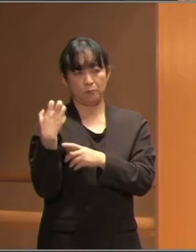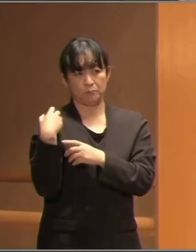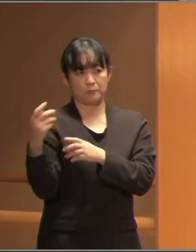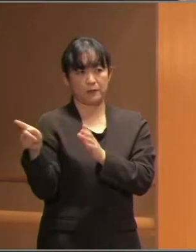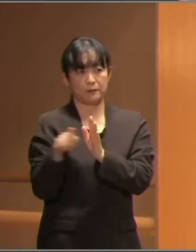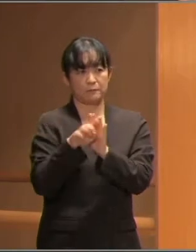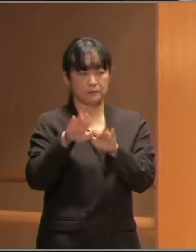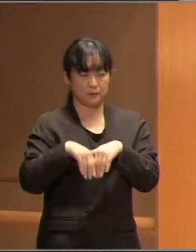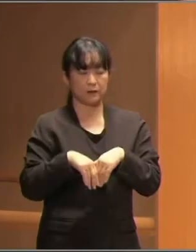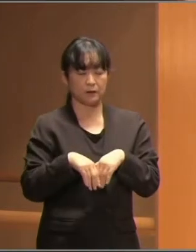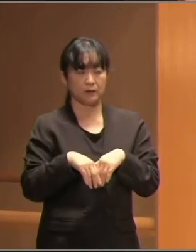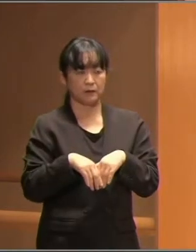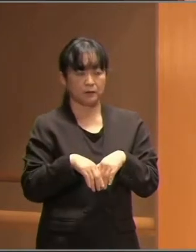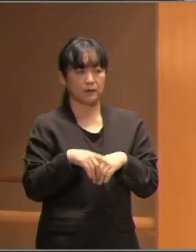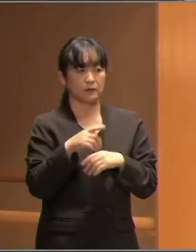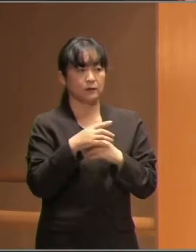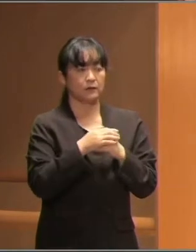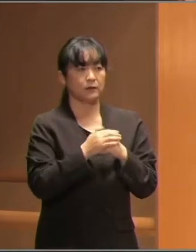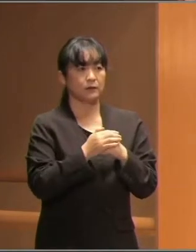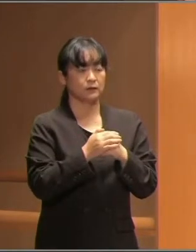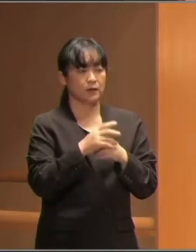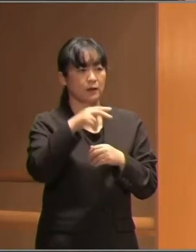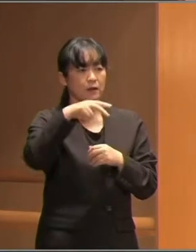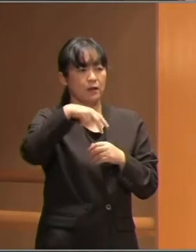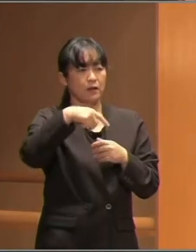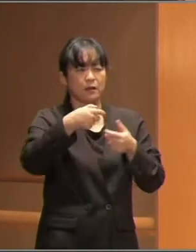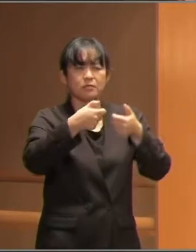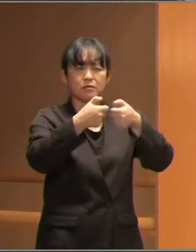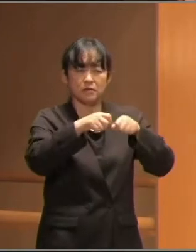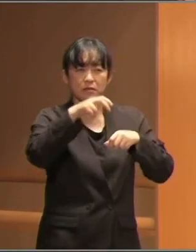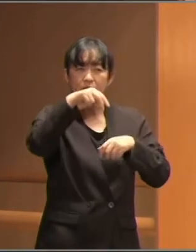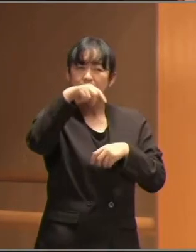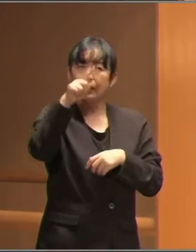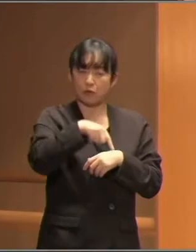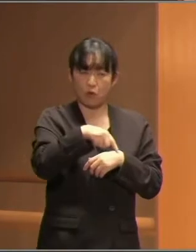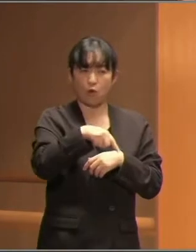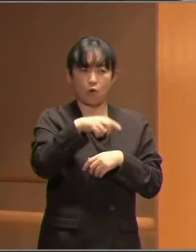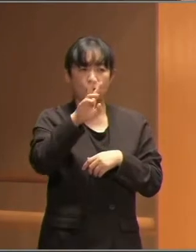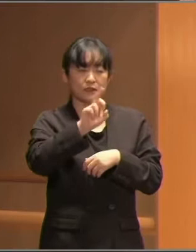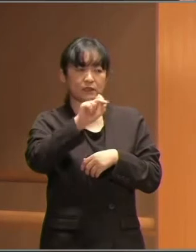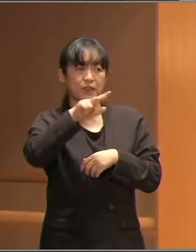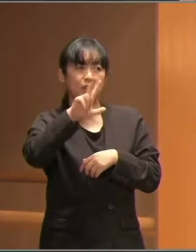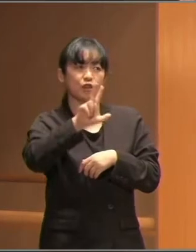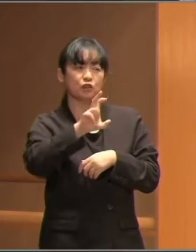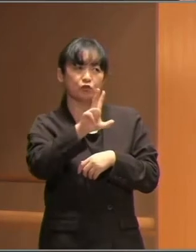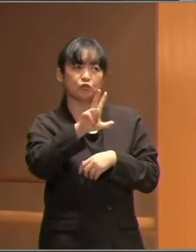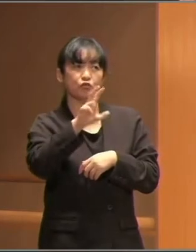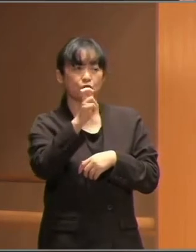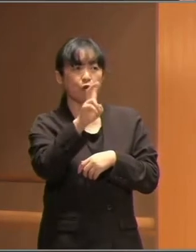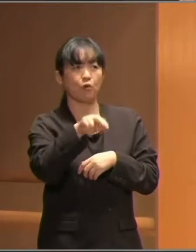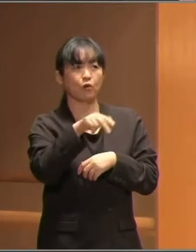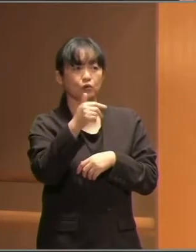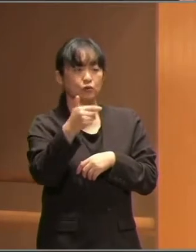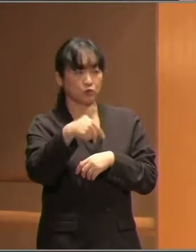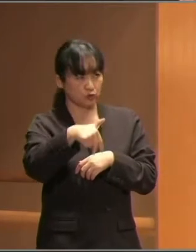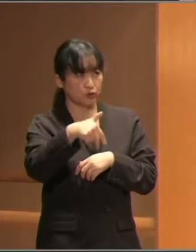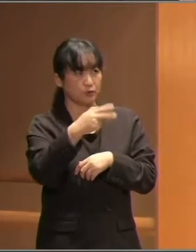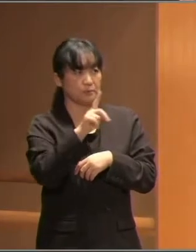have been promoting the nanocellulose vehicle project at Kyoto